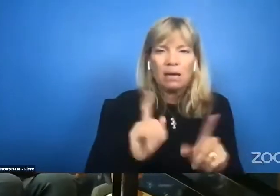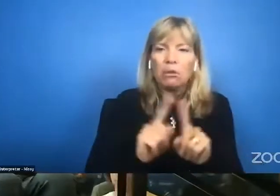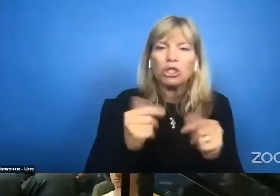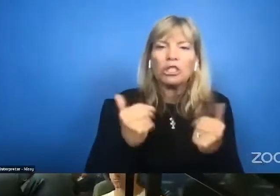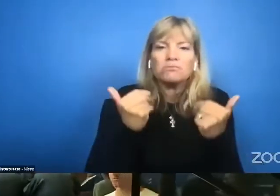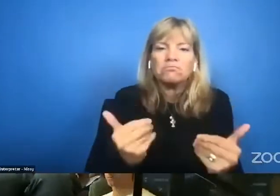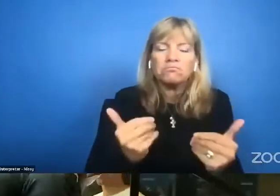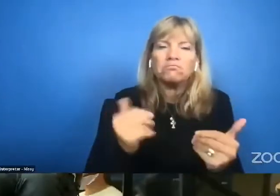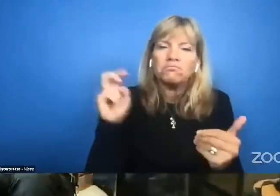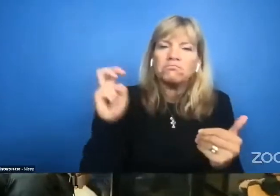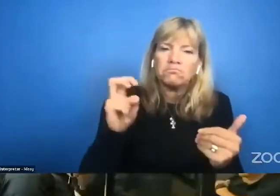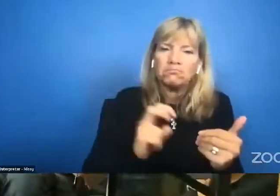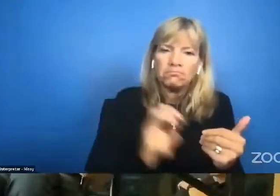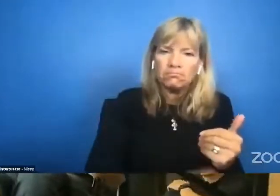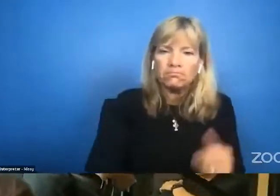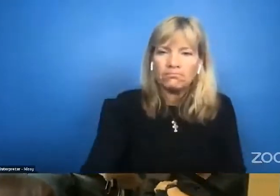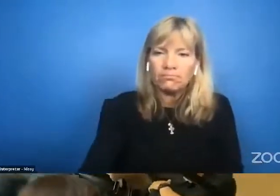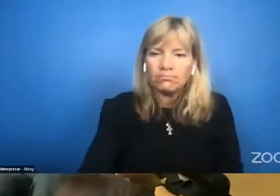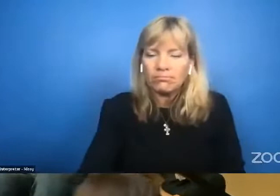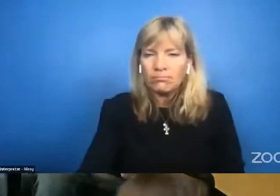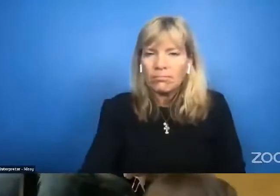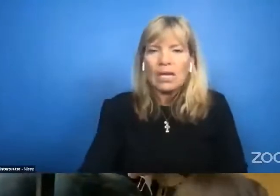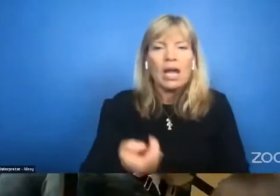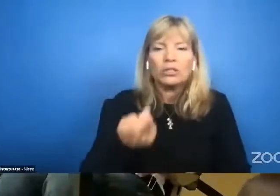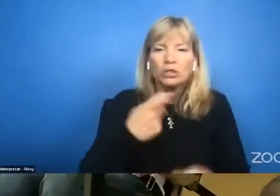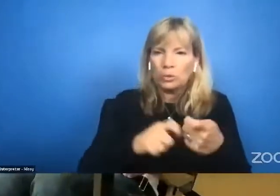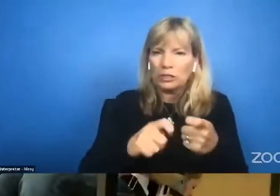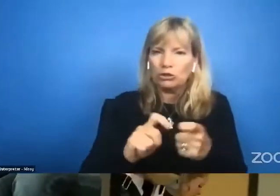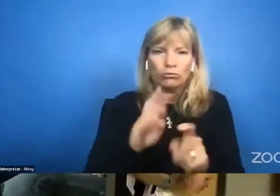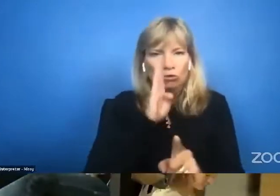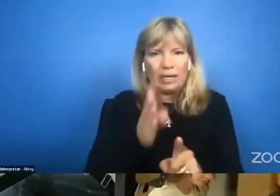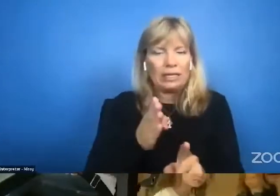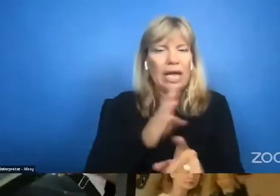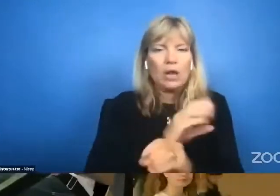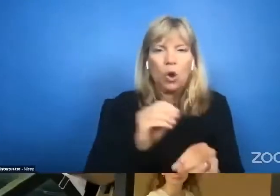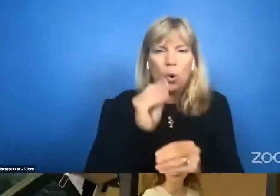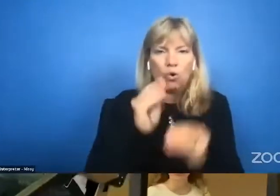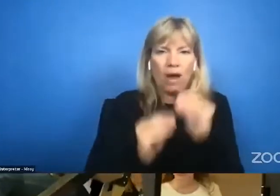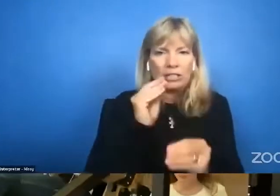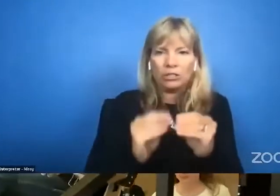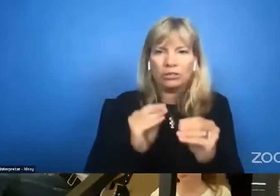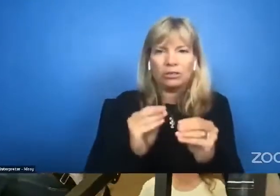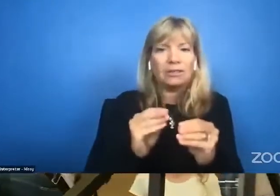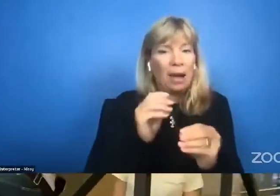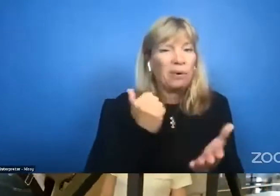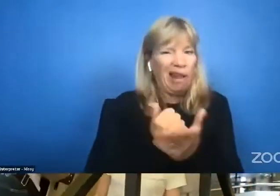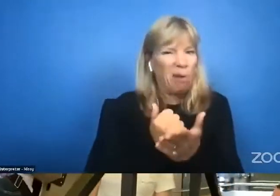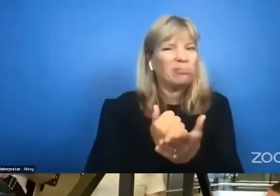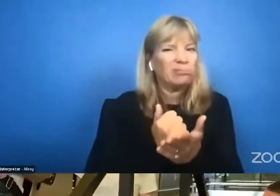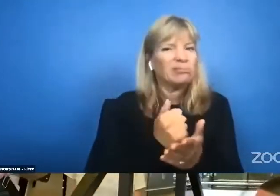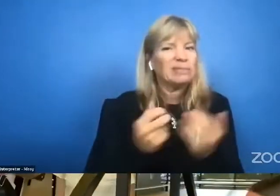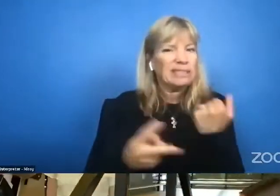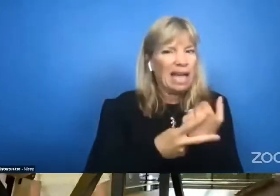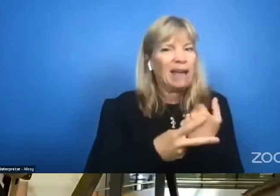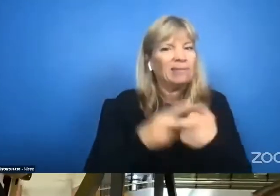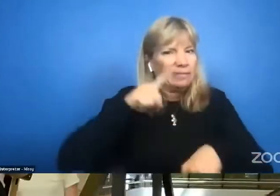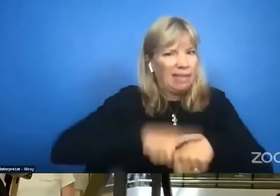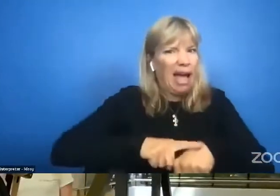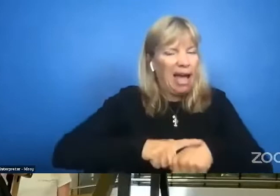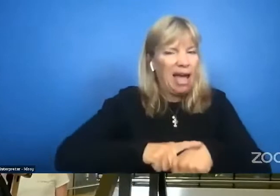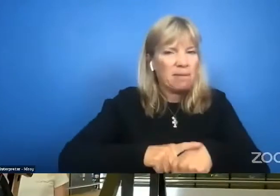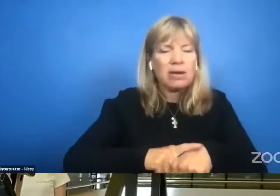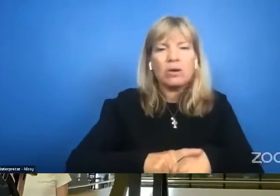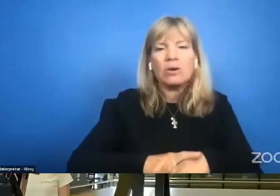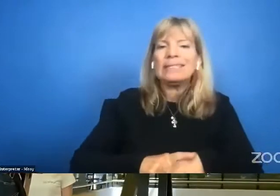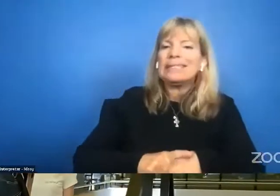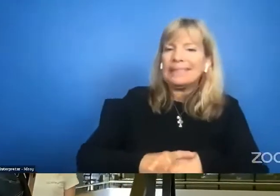switch directly with no corrections would help to save time, I think. There is no question that as a pilot,